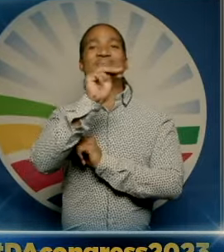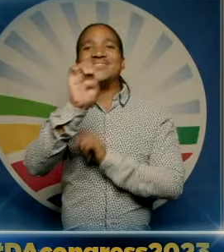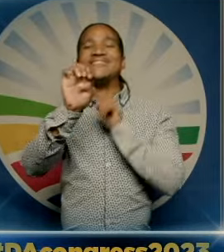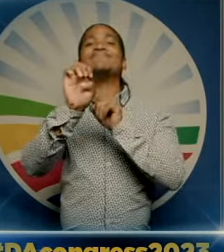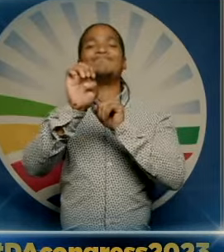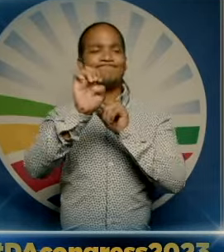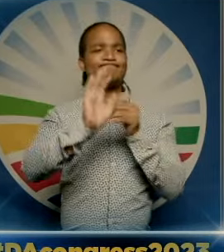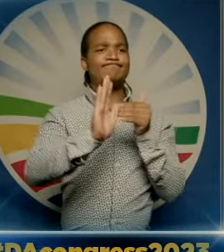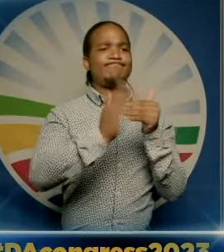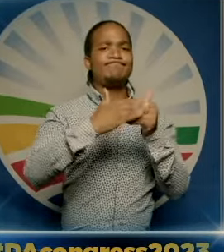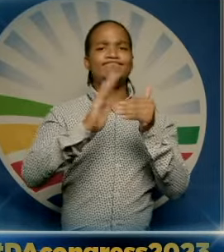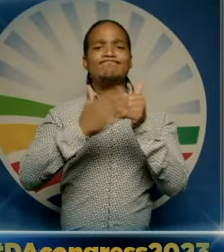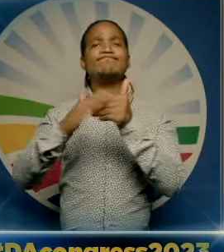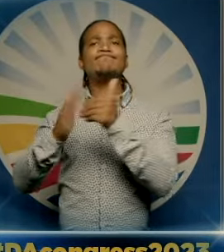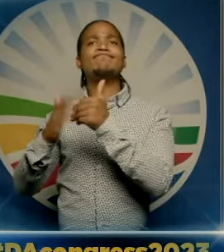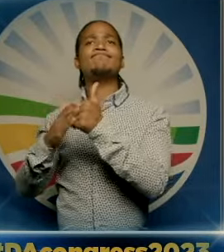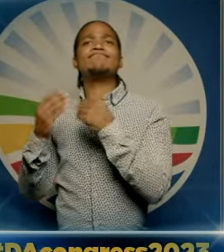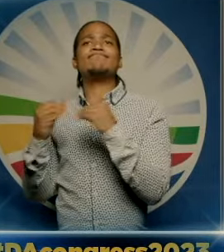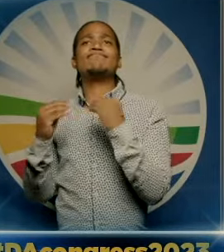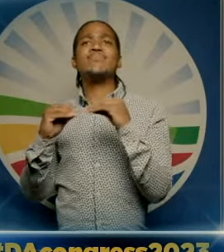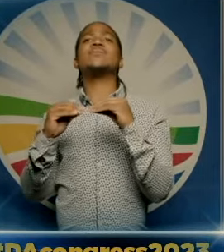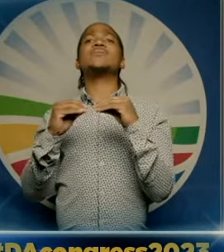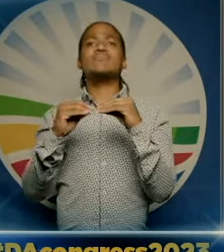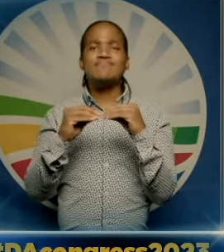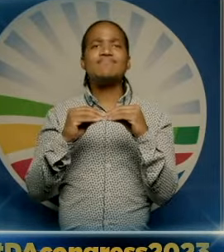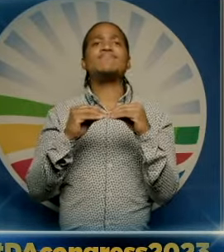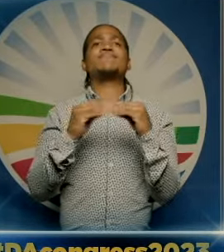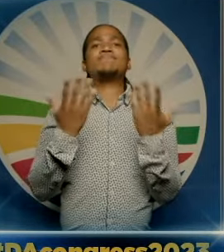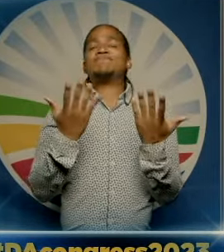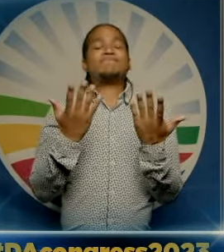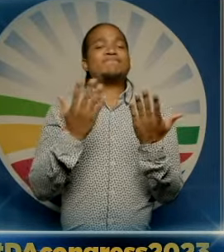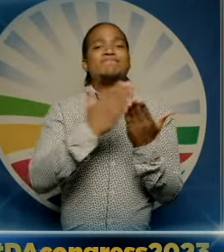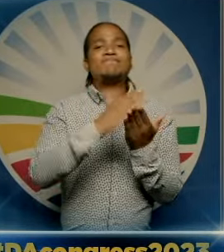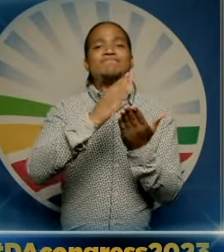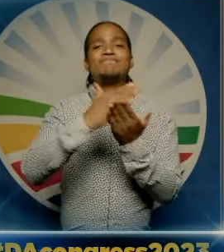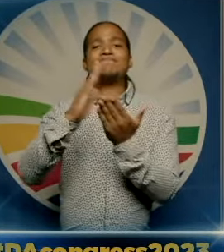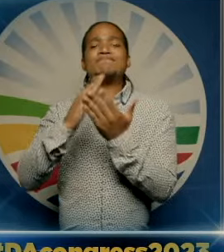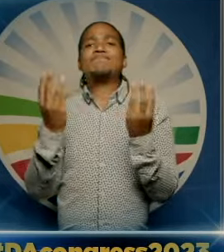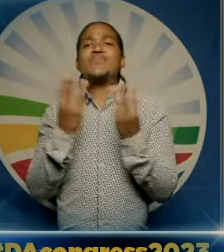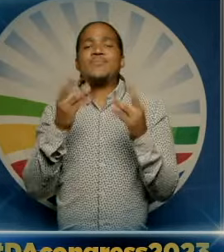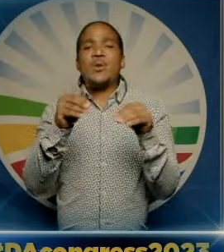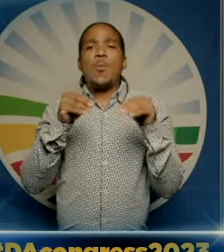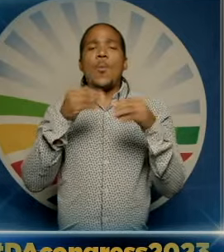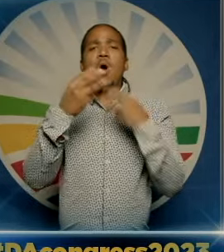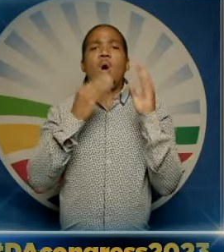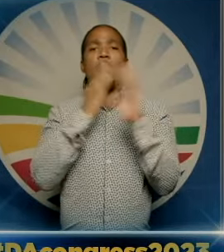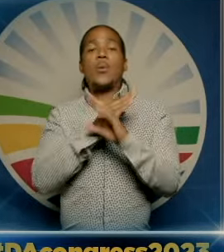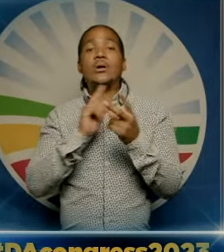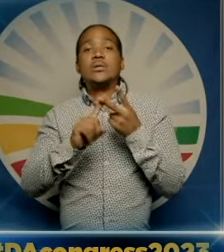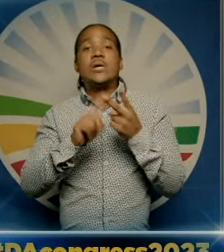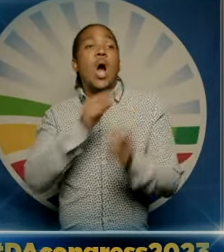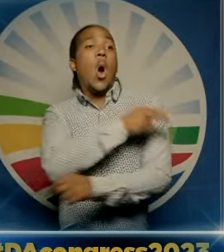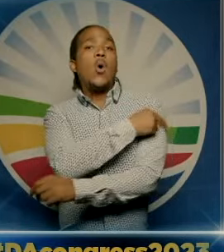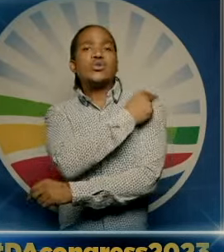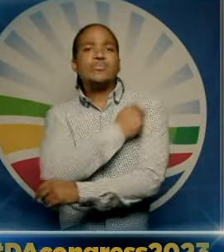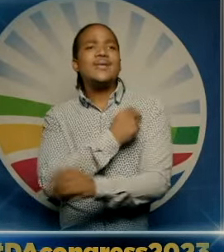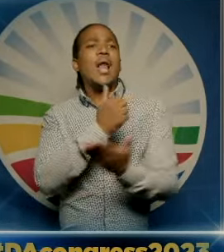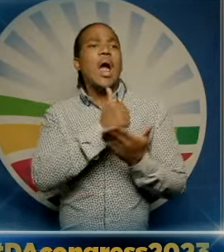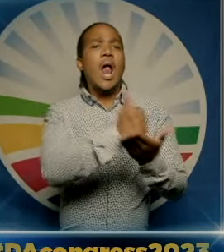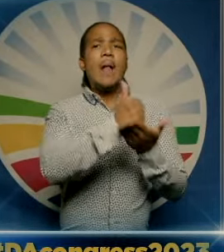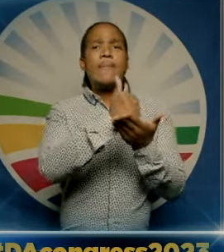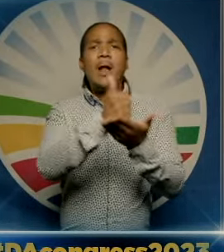doors, sending more and more people into the unemployment queues. Hospitals cannot save the lives of people due